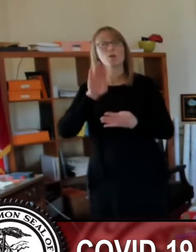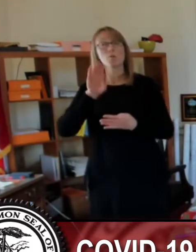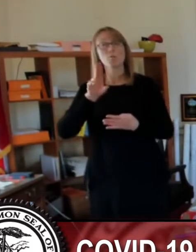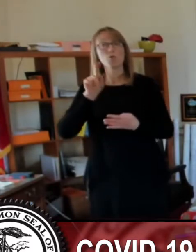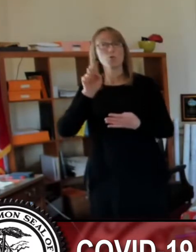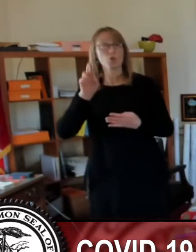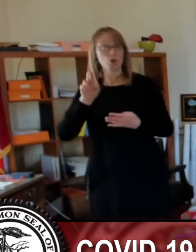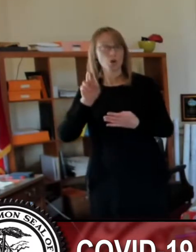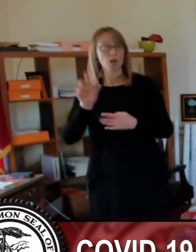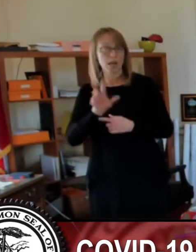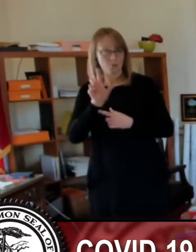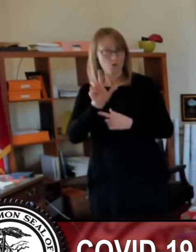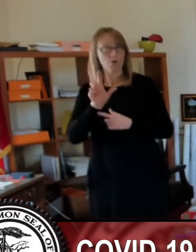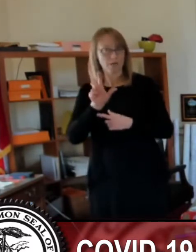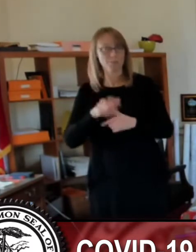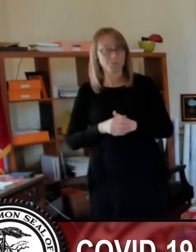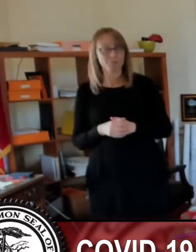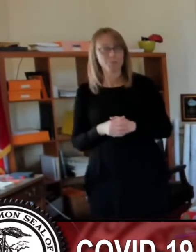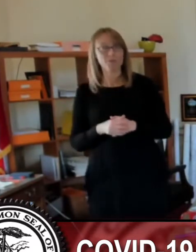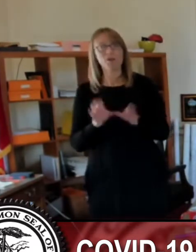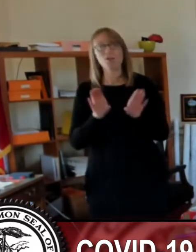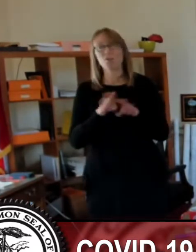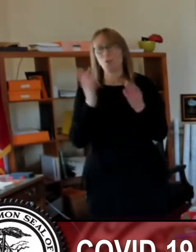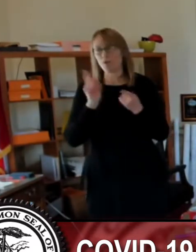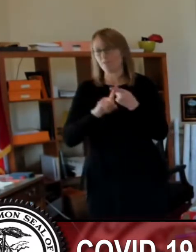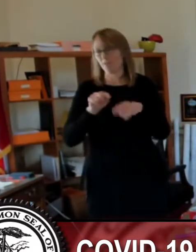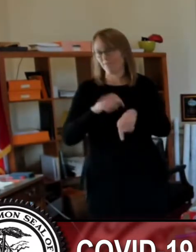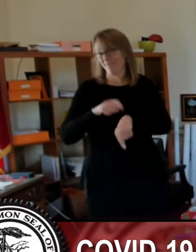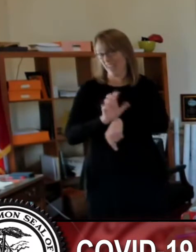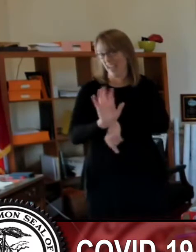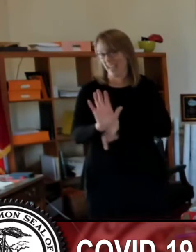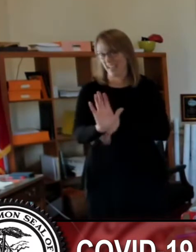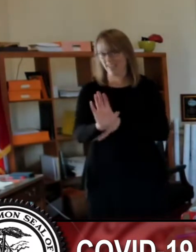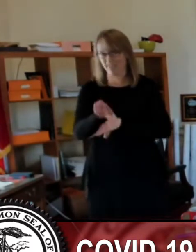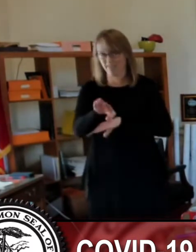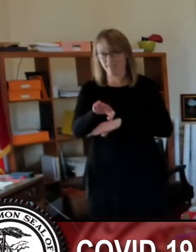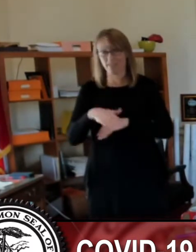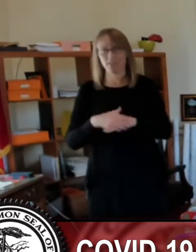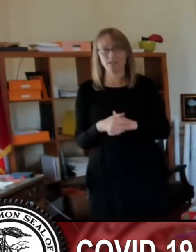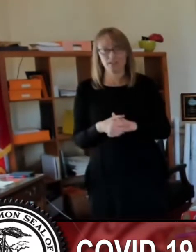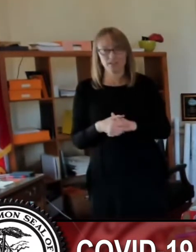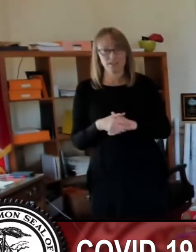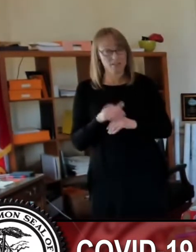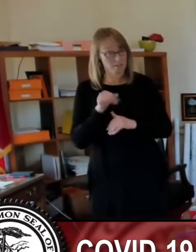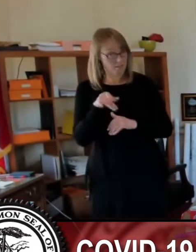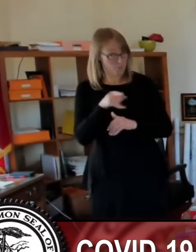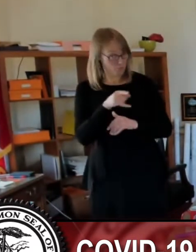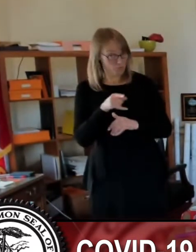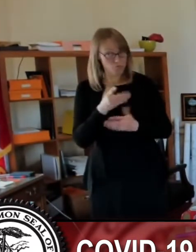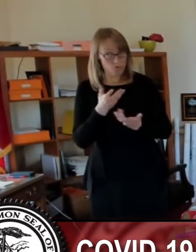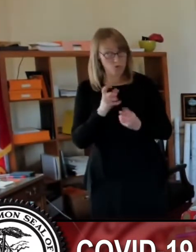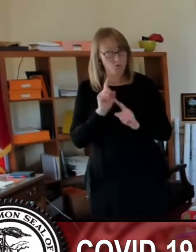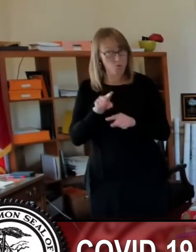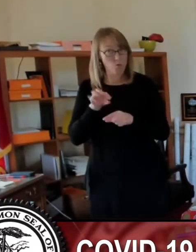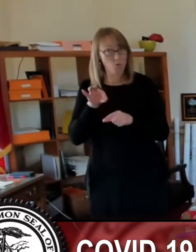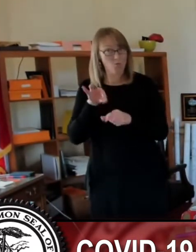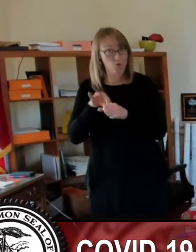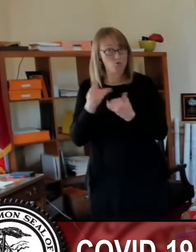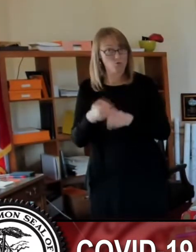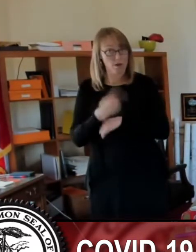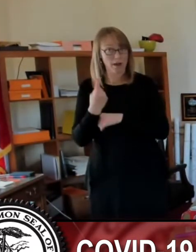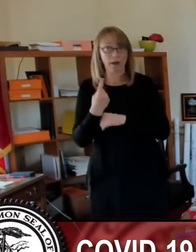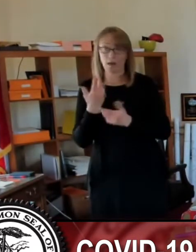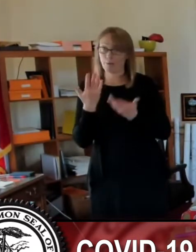They're open till 5 o'clock today. So I would suggest if you're going to go vote today that you might want to get